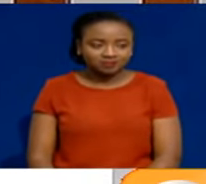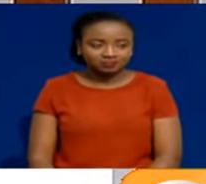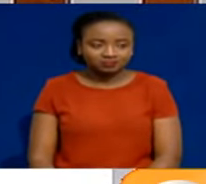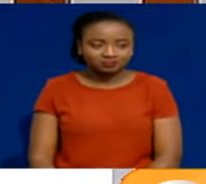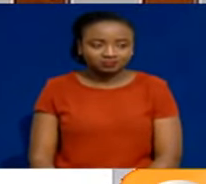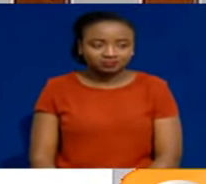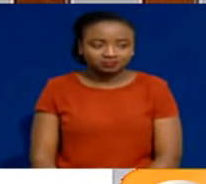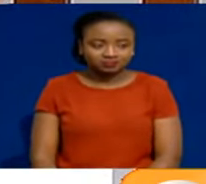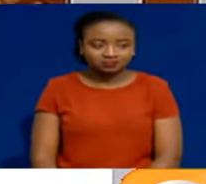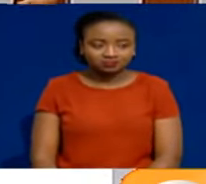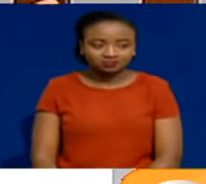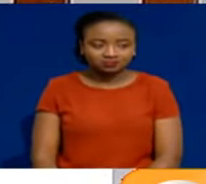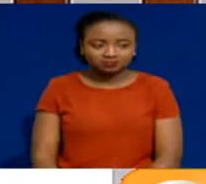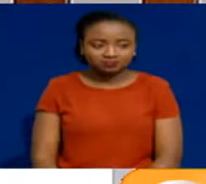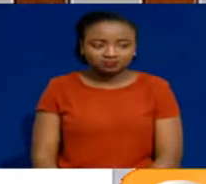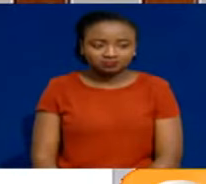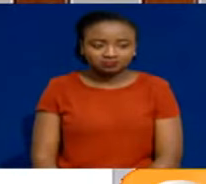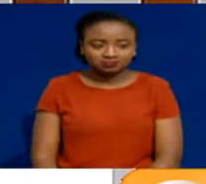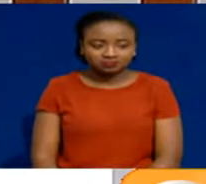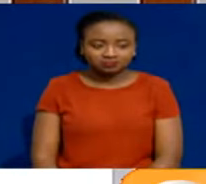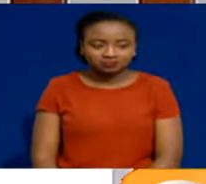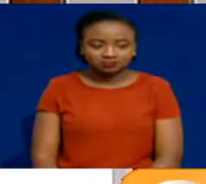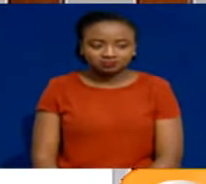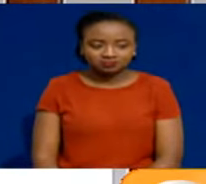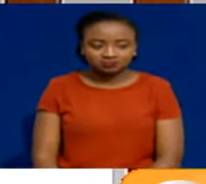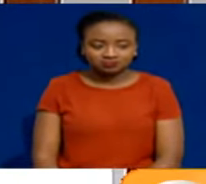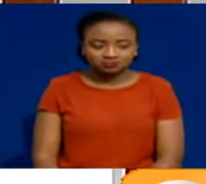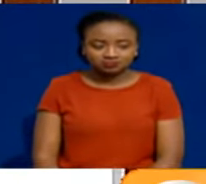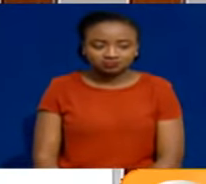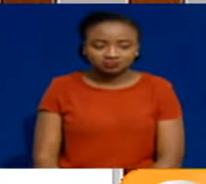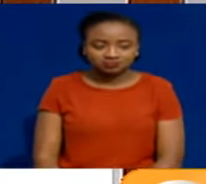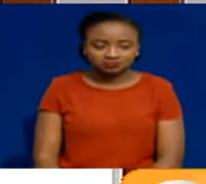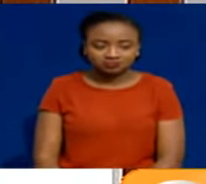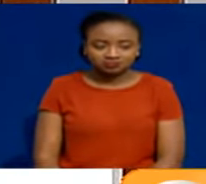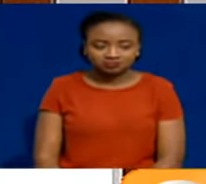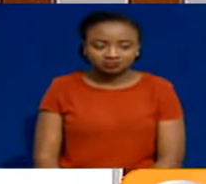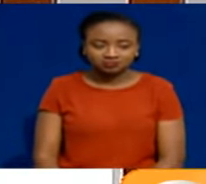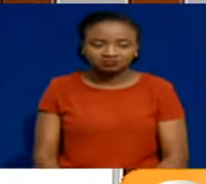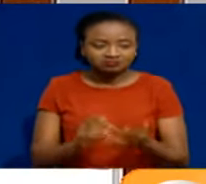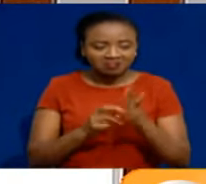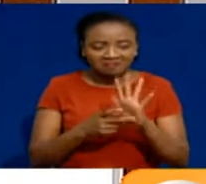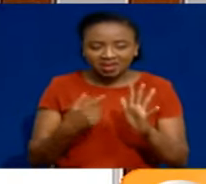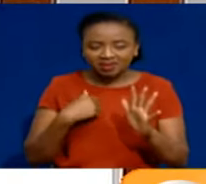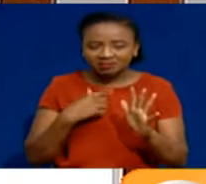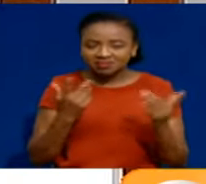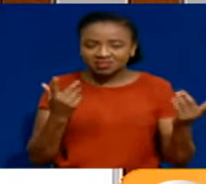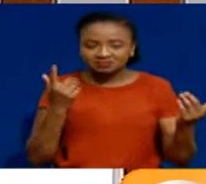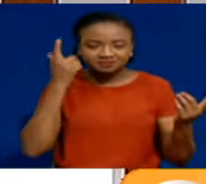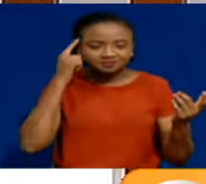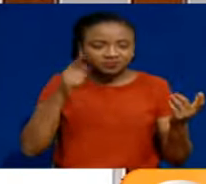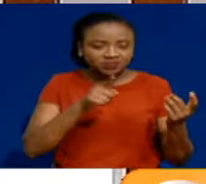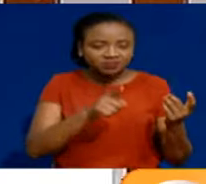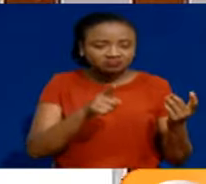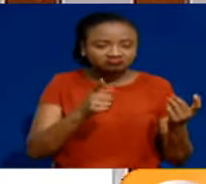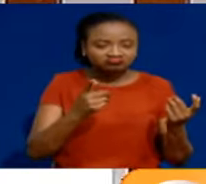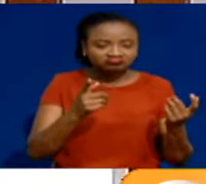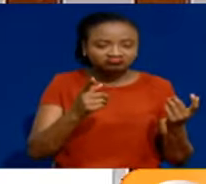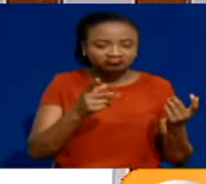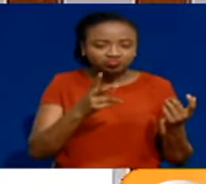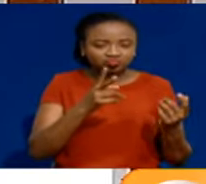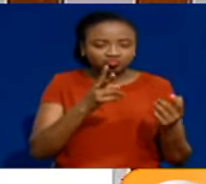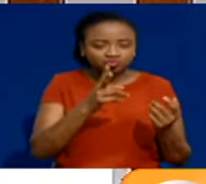Huh? Yeah. I'm not saying that William can't be a president. 2027, he can't be a president. Or